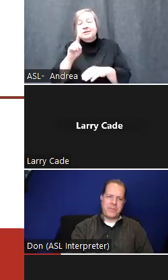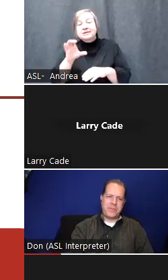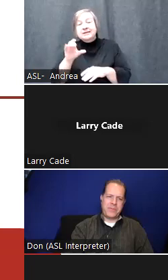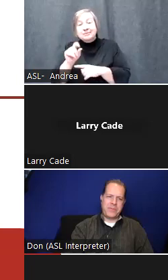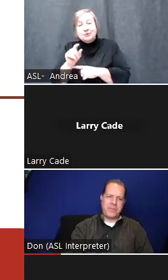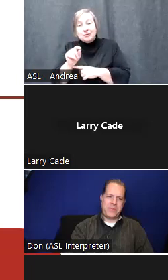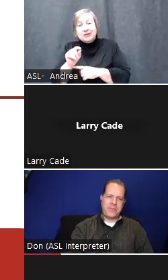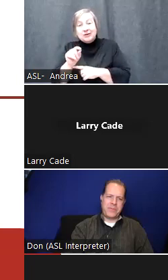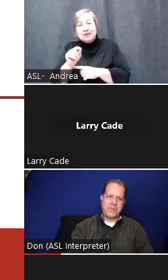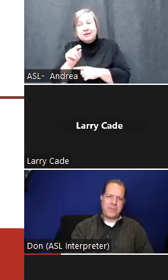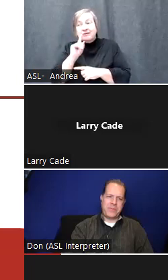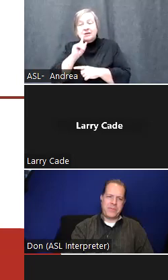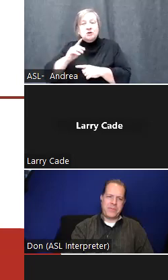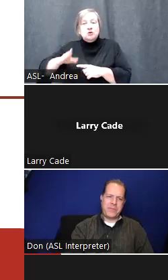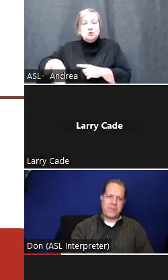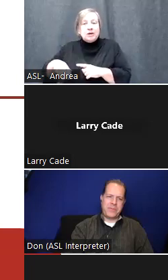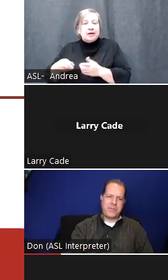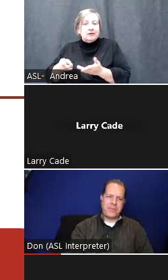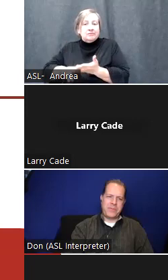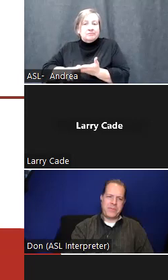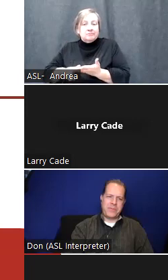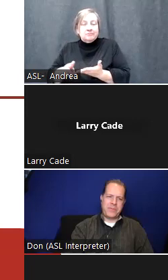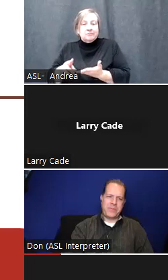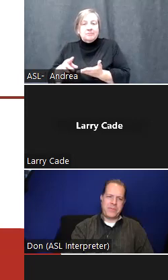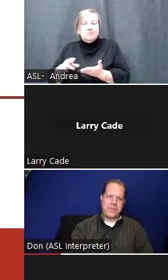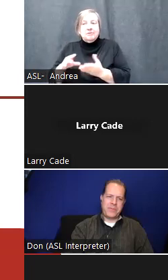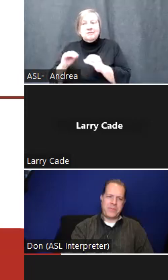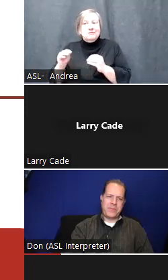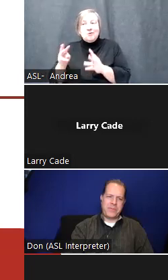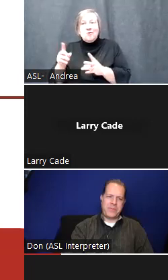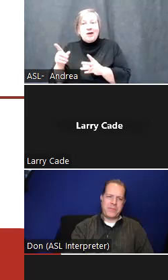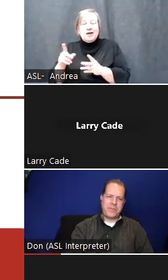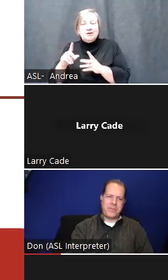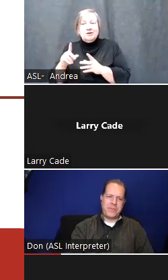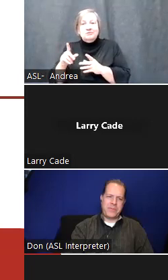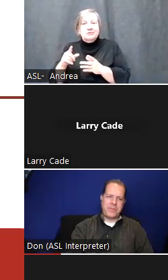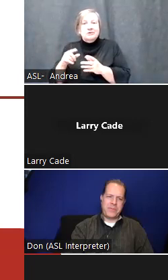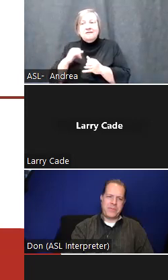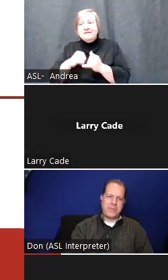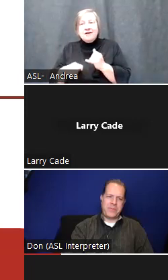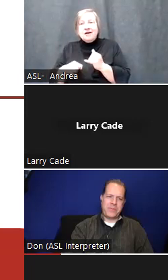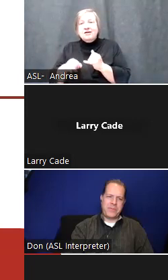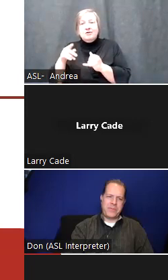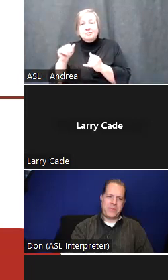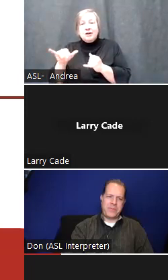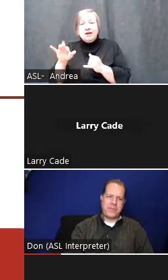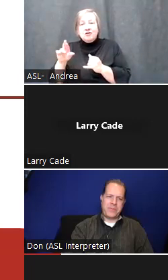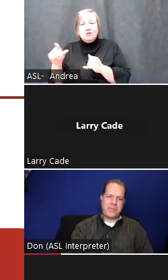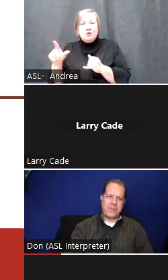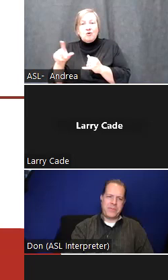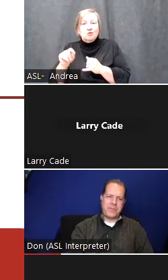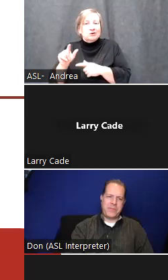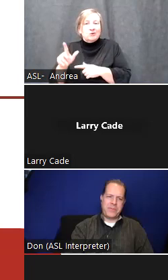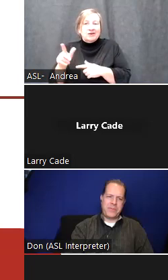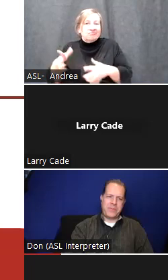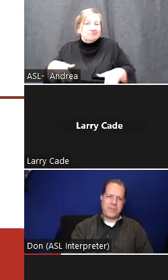that point, it's really too late to enroll. There's really no way to get them in on a final payroll. 2023 is kind of done for them. They could still